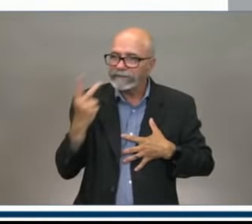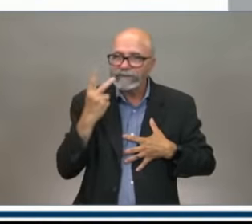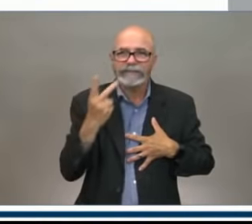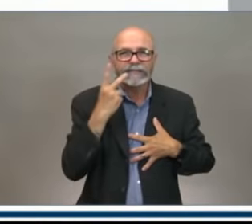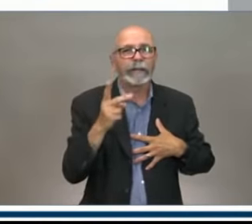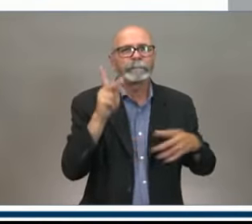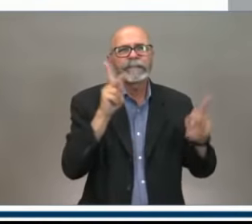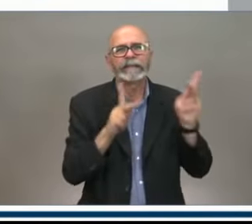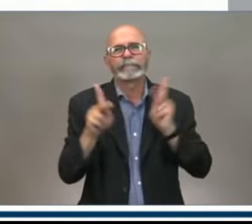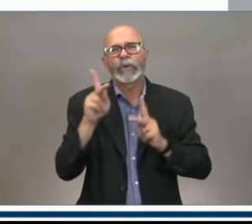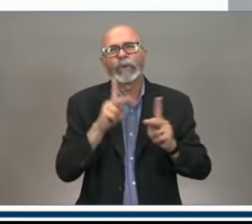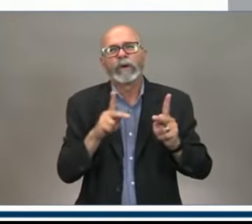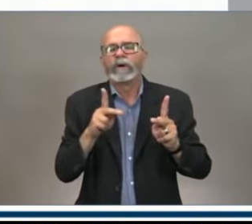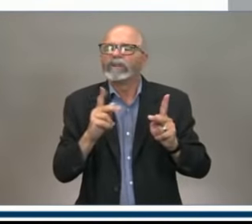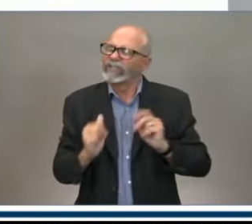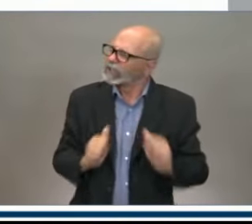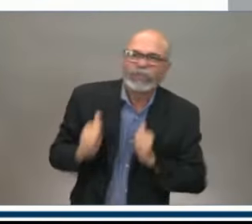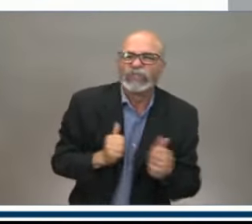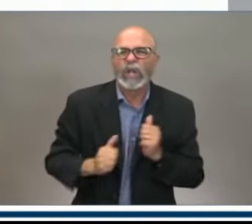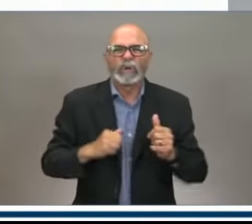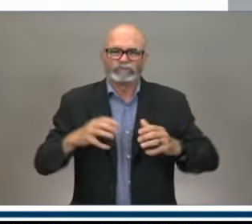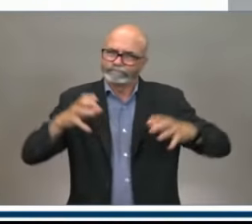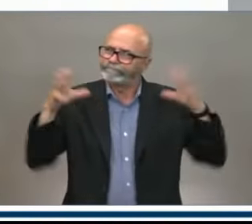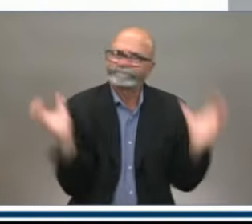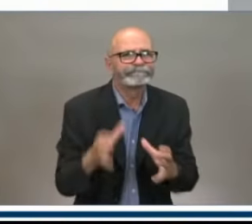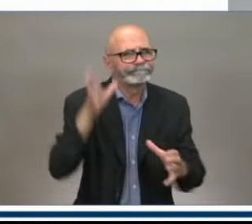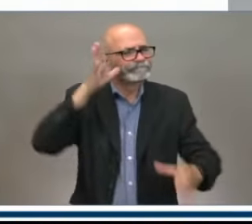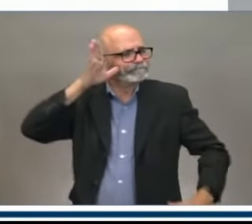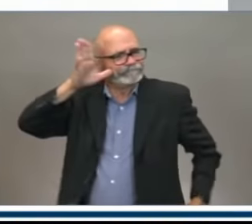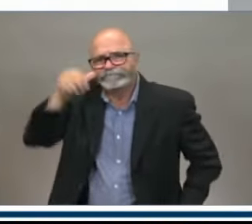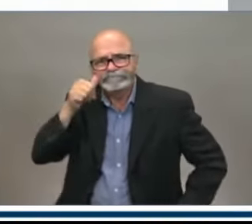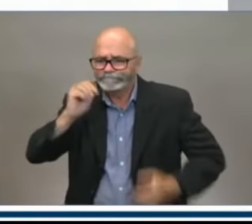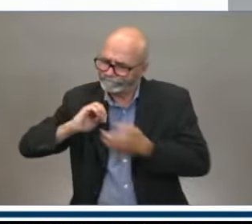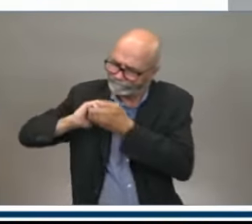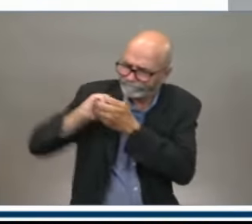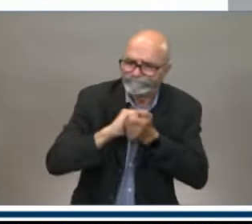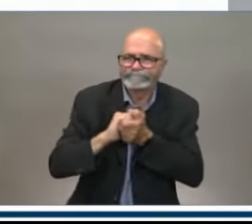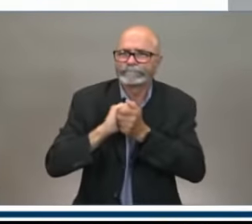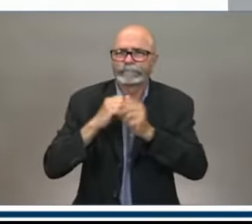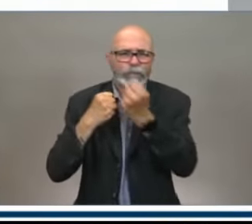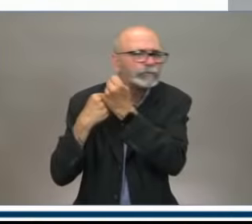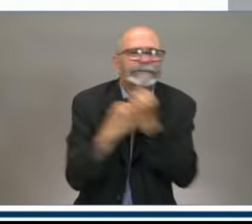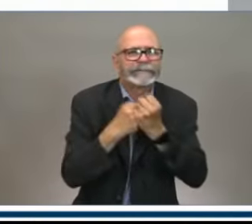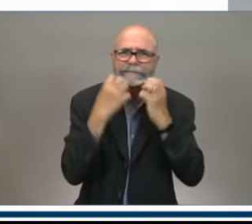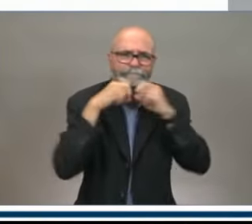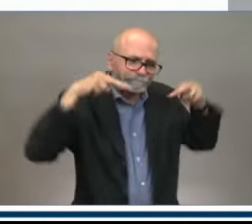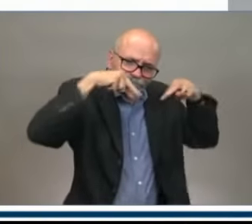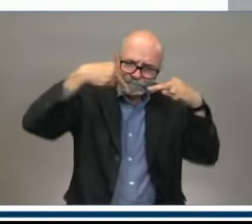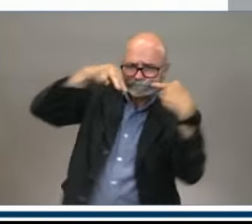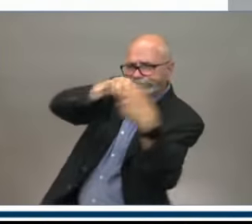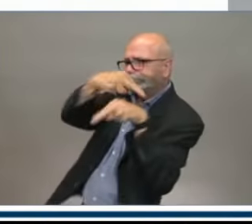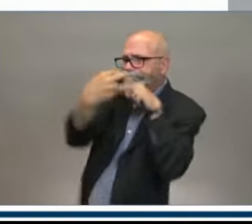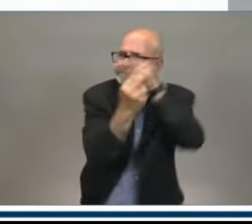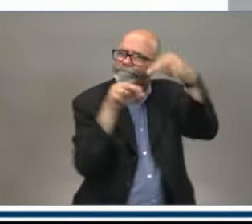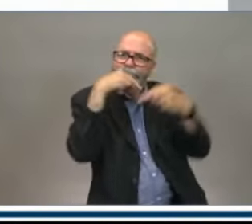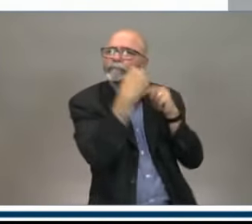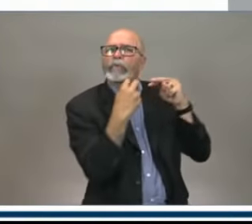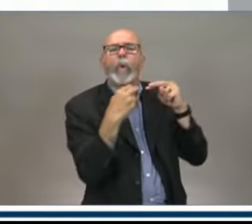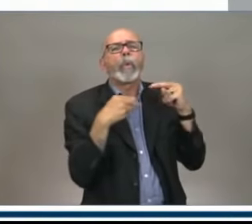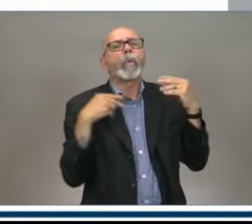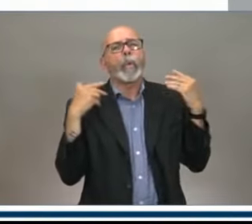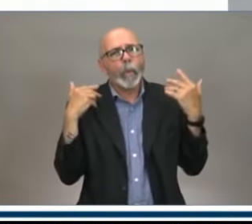have come together again as a community, looking after each other through the last few months. But it's important that